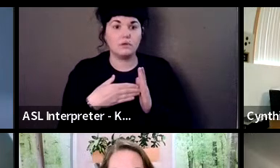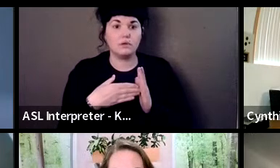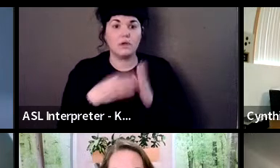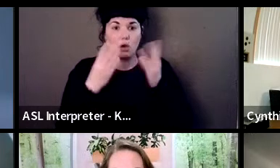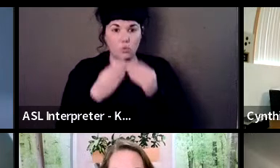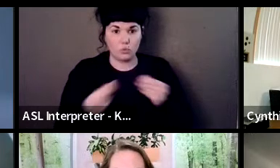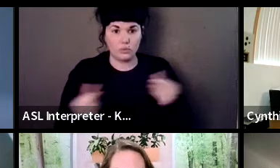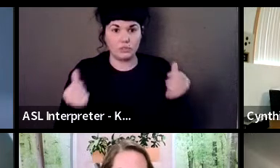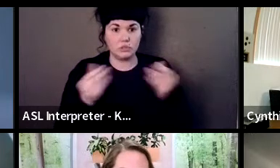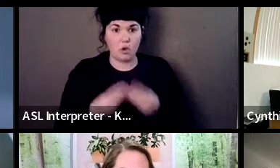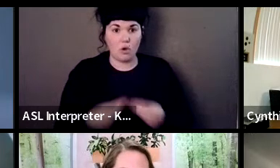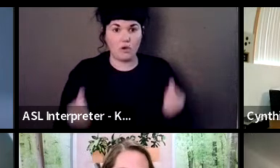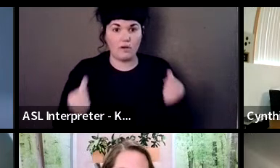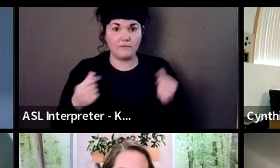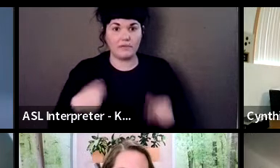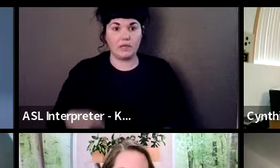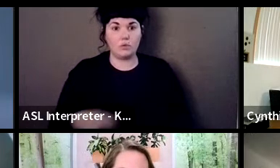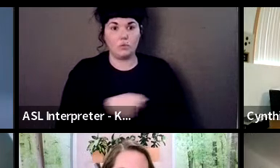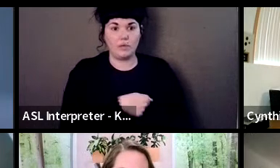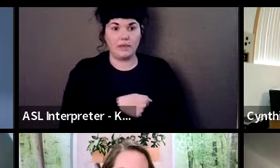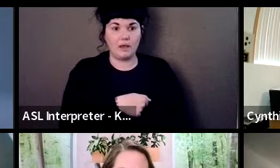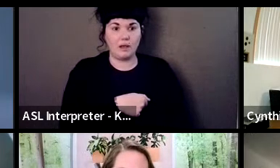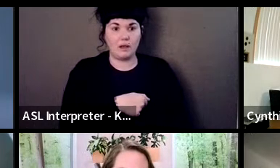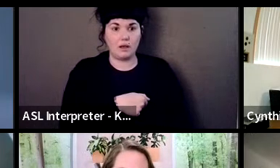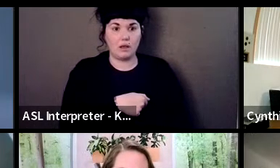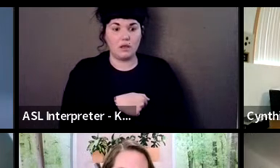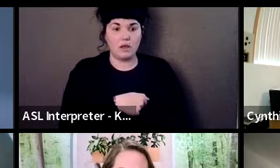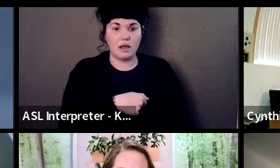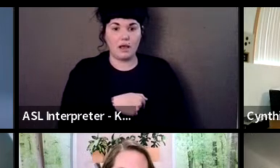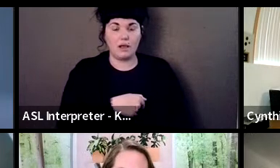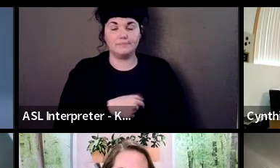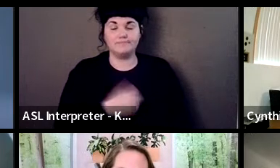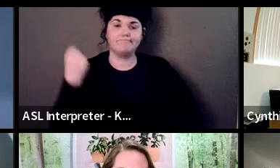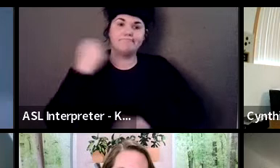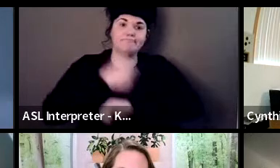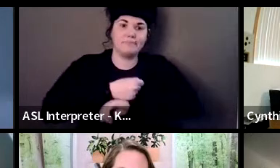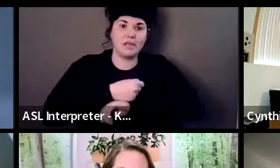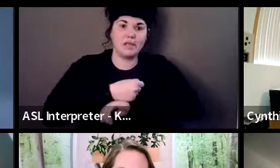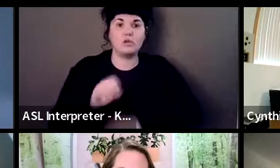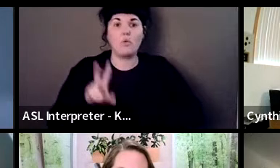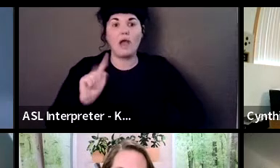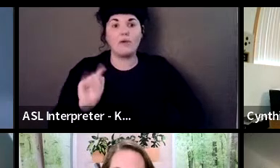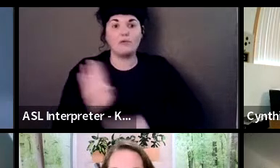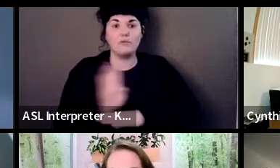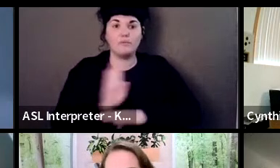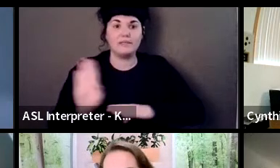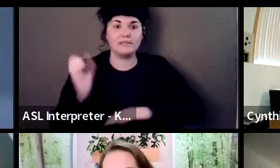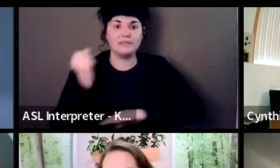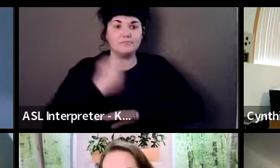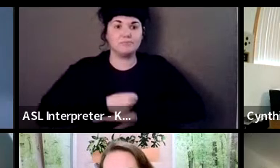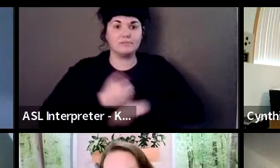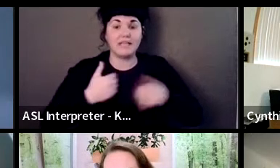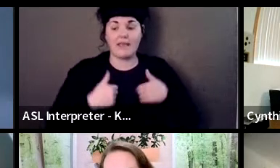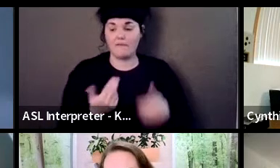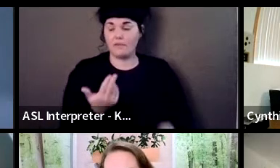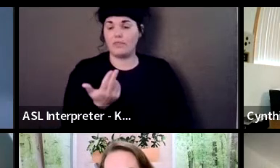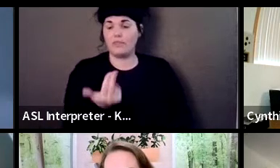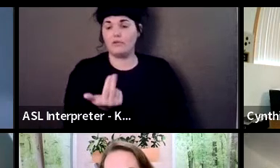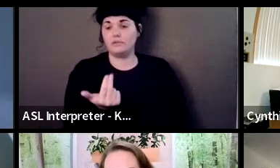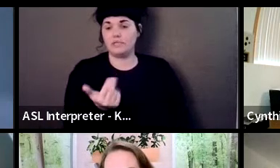resolved and we are go out of business, to have 13 new people come in would